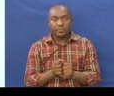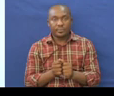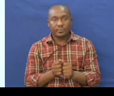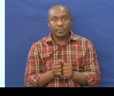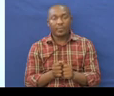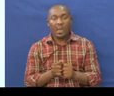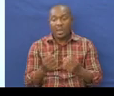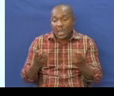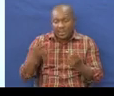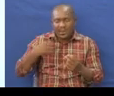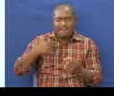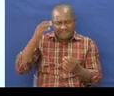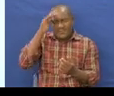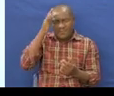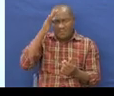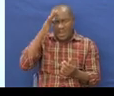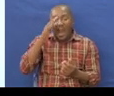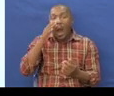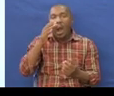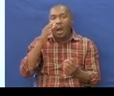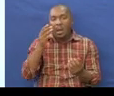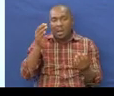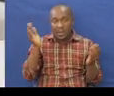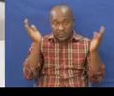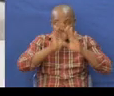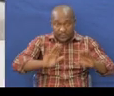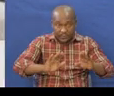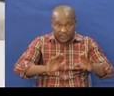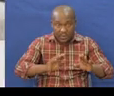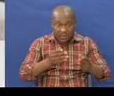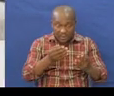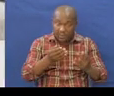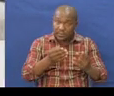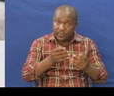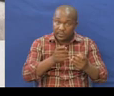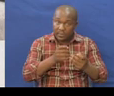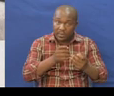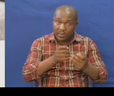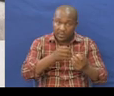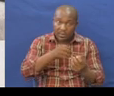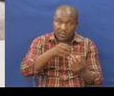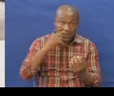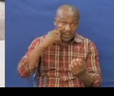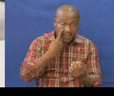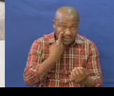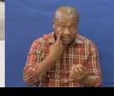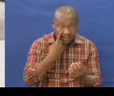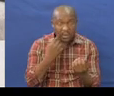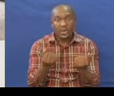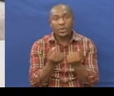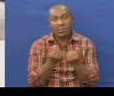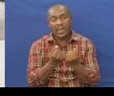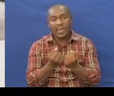tentatively predicted. So after testing the hypothesis, you generalize and interpret the information. So generalization